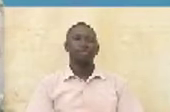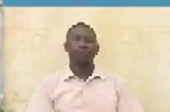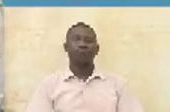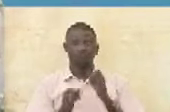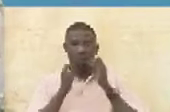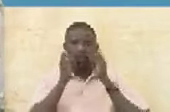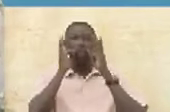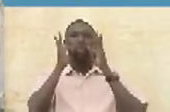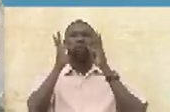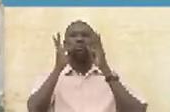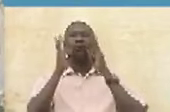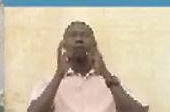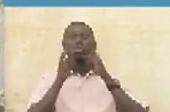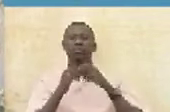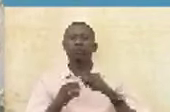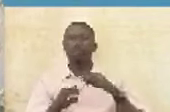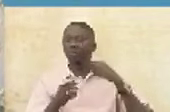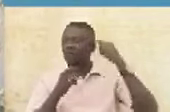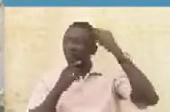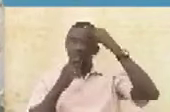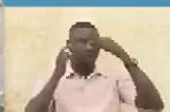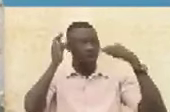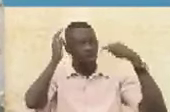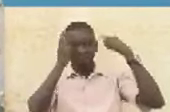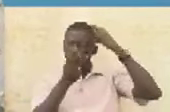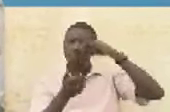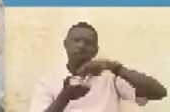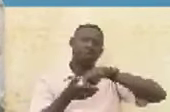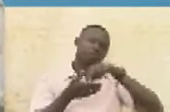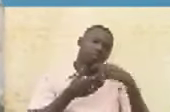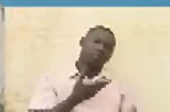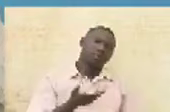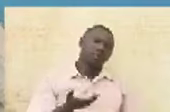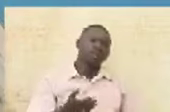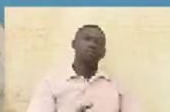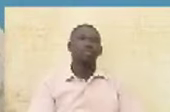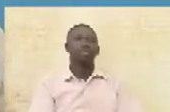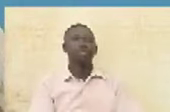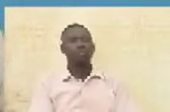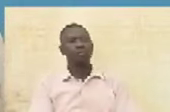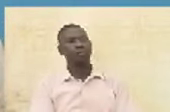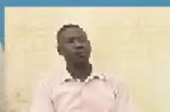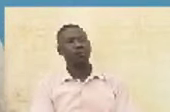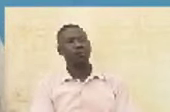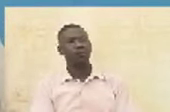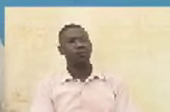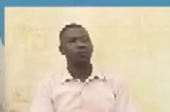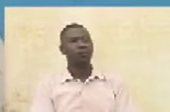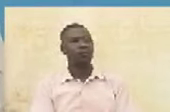When I came out, I was again like somebody who is drunk.